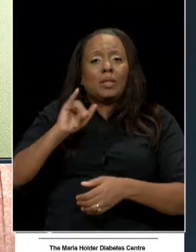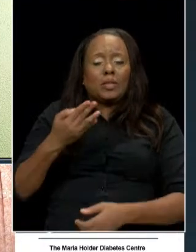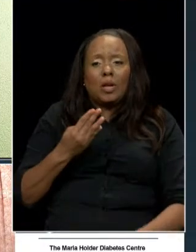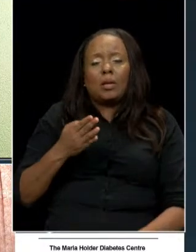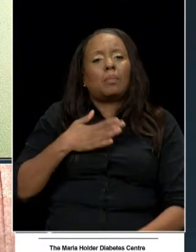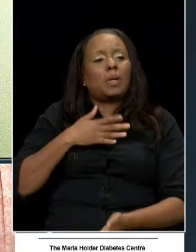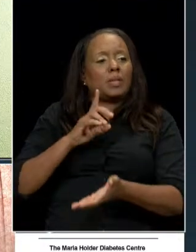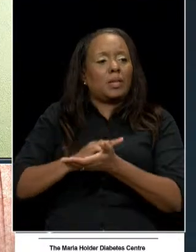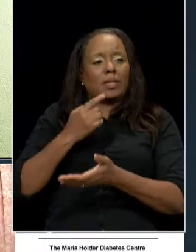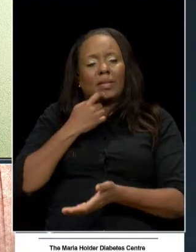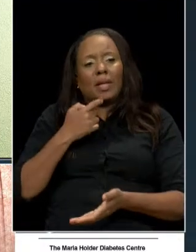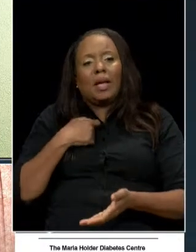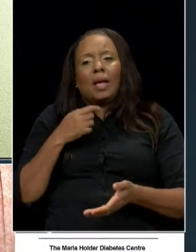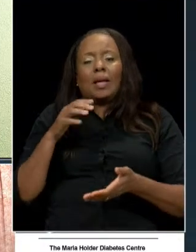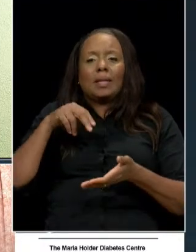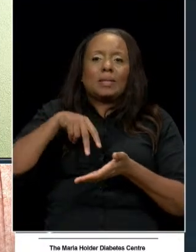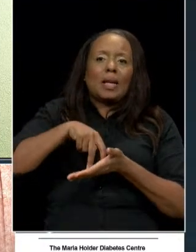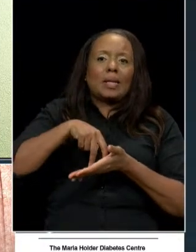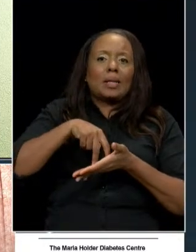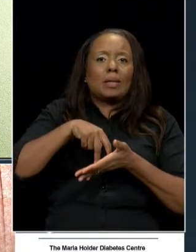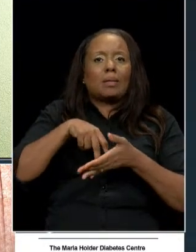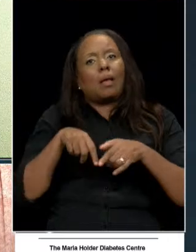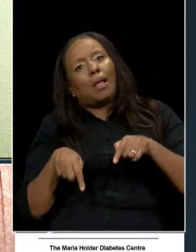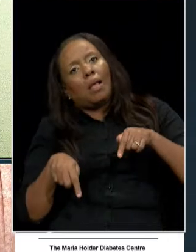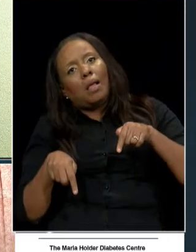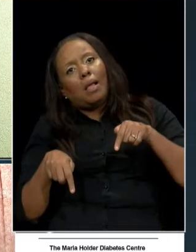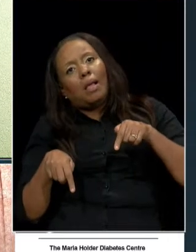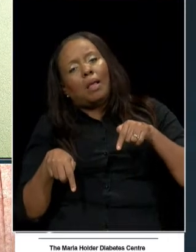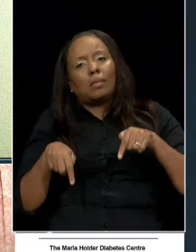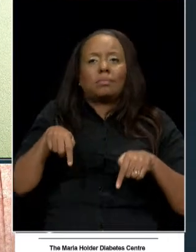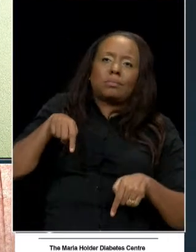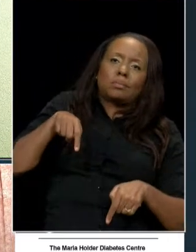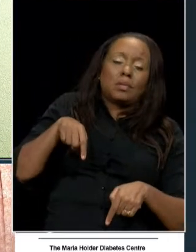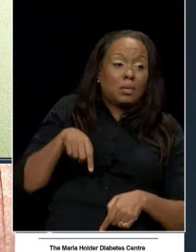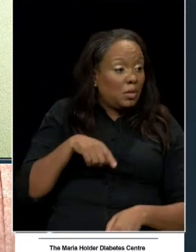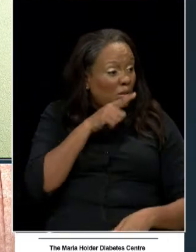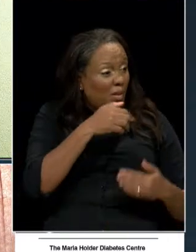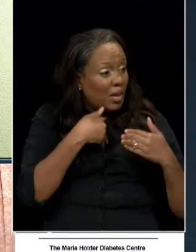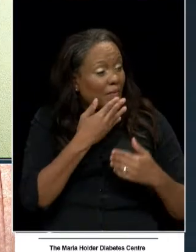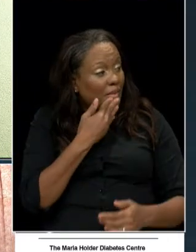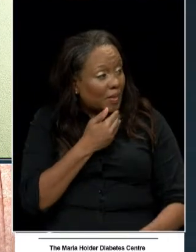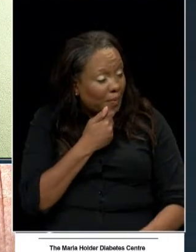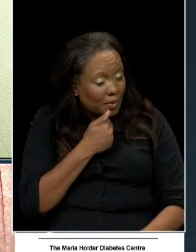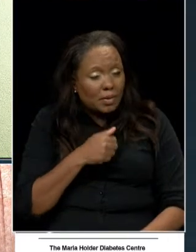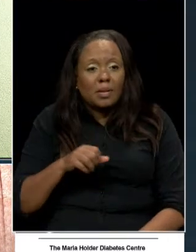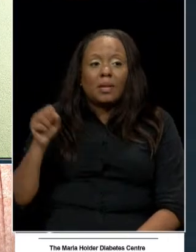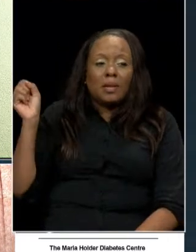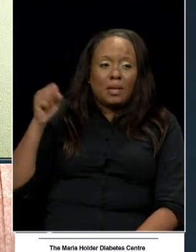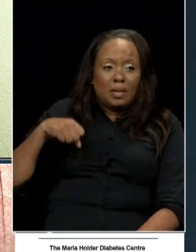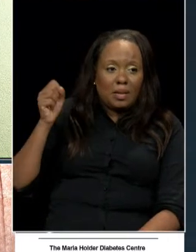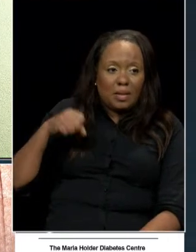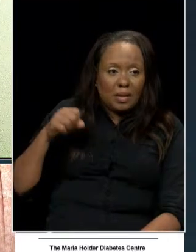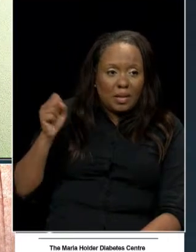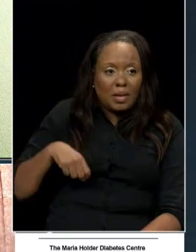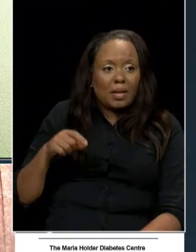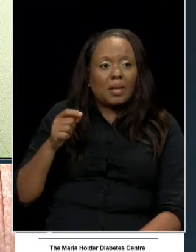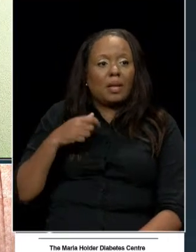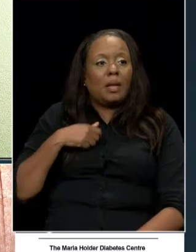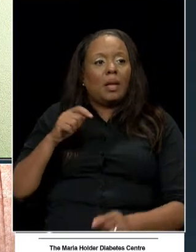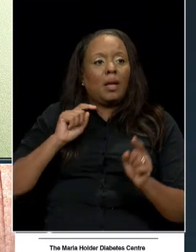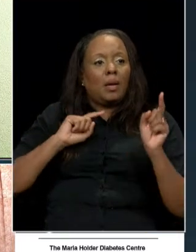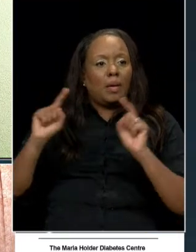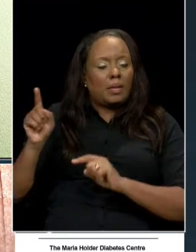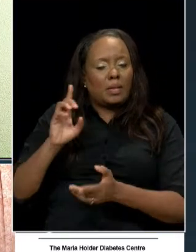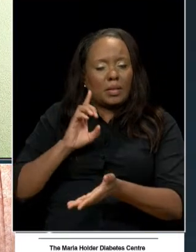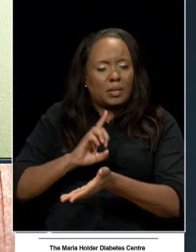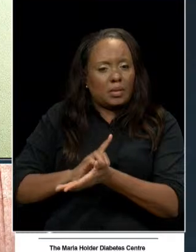these things. Then So you had diabetes? Yes, I'm a diabetic for years. I went to attend Dr. Pickering too with my foot. And it come that